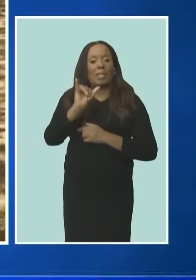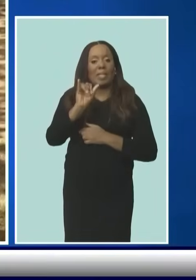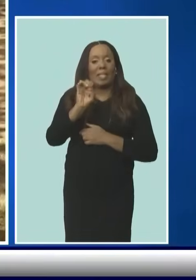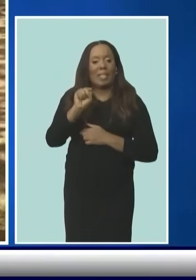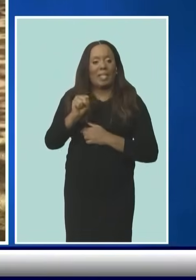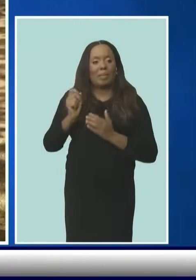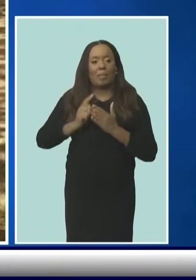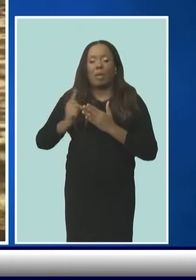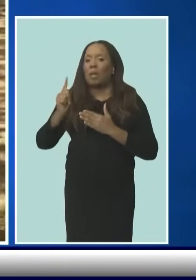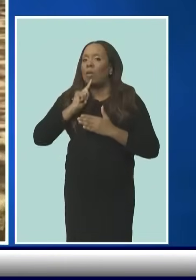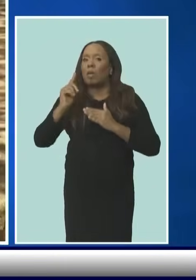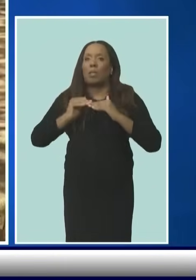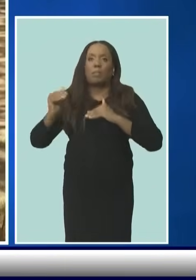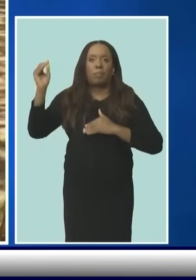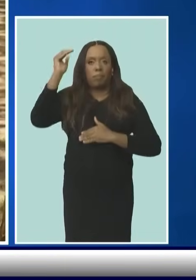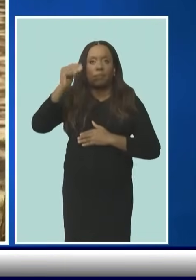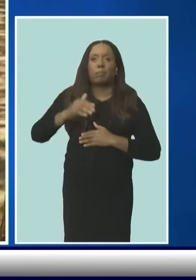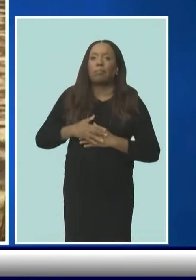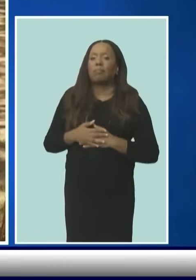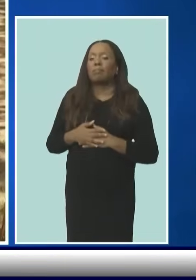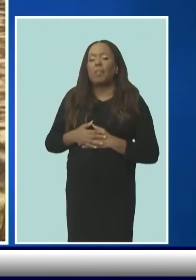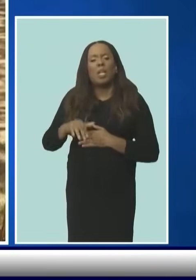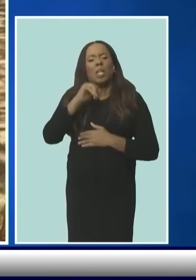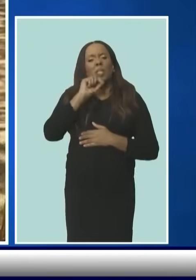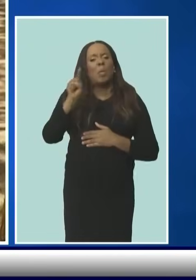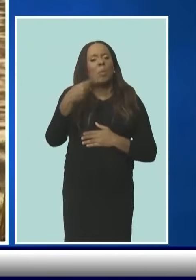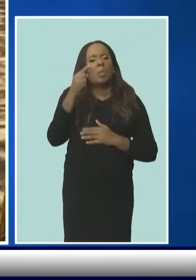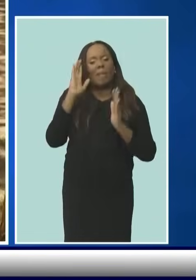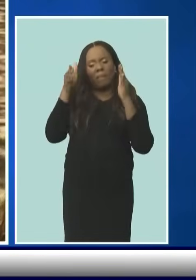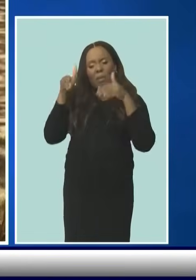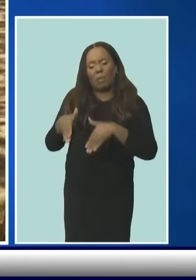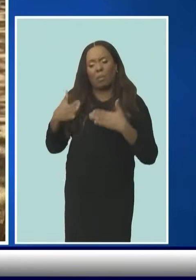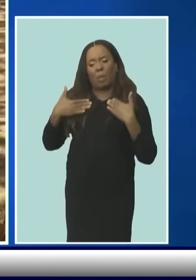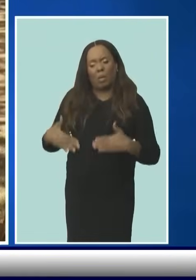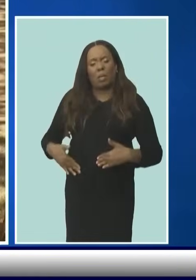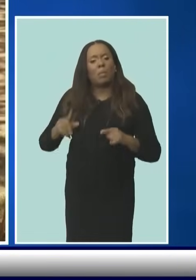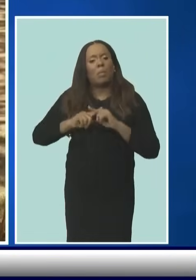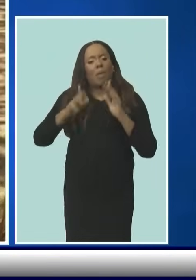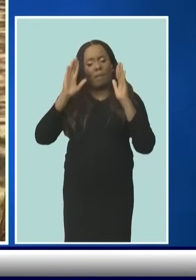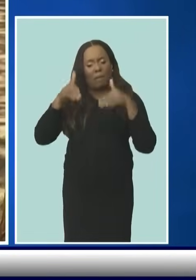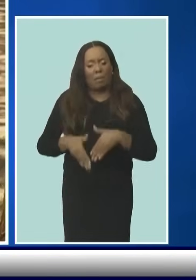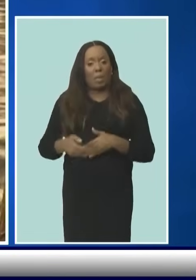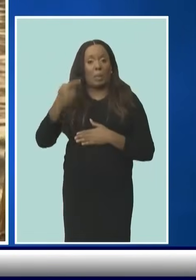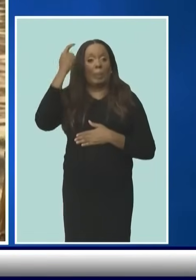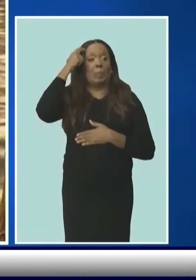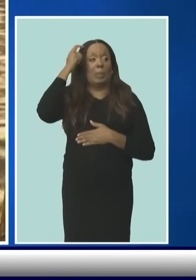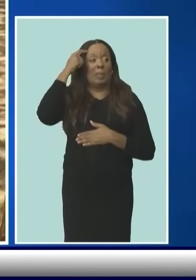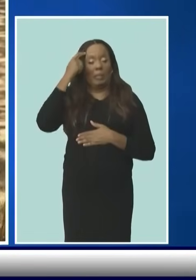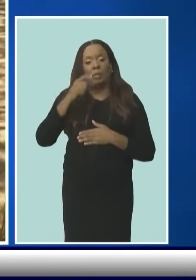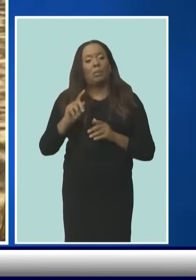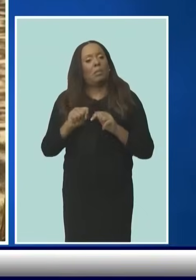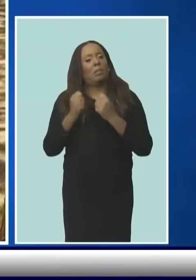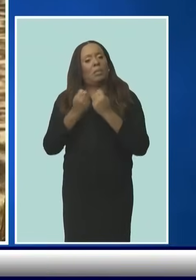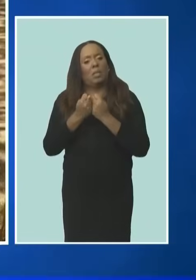of exercising the body, we exercise the mind. And we really learned a lot of things to help with team building and